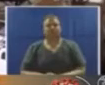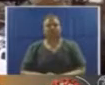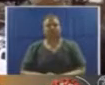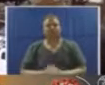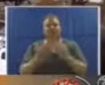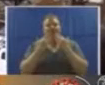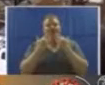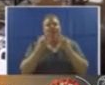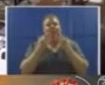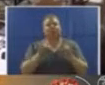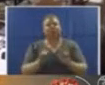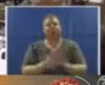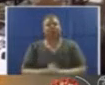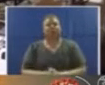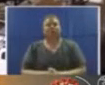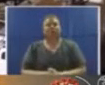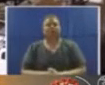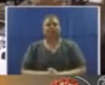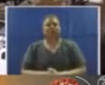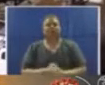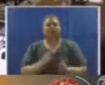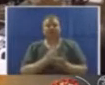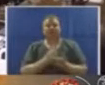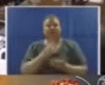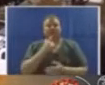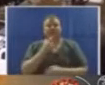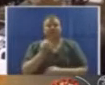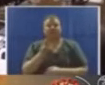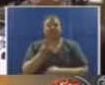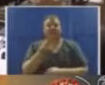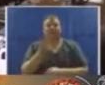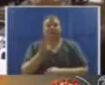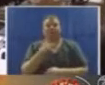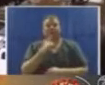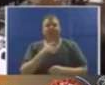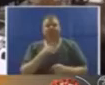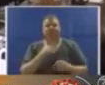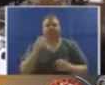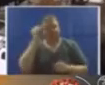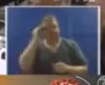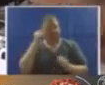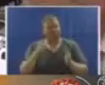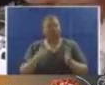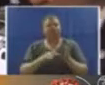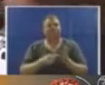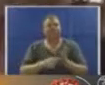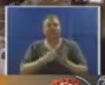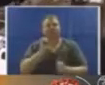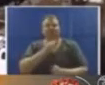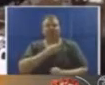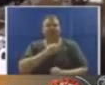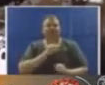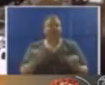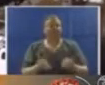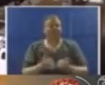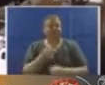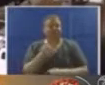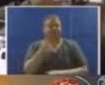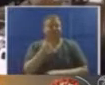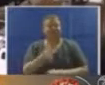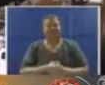Thank you, House Chair. House Chair, I must say, Mr. Boshoff makes some very interesting points, and I commend him on his English as well. I think when